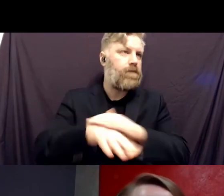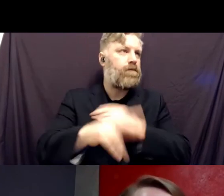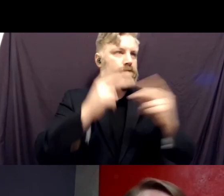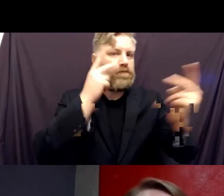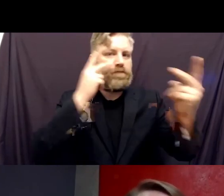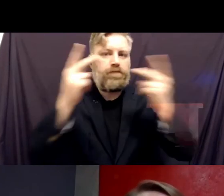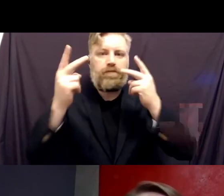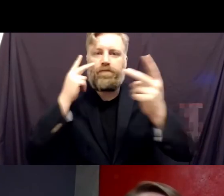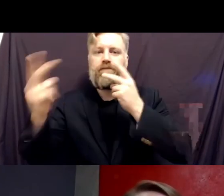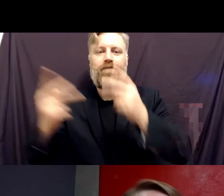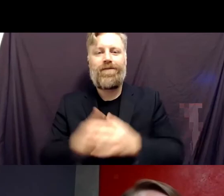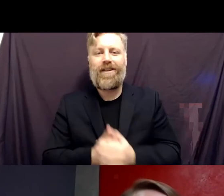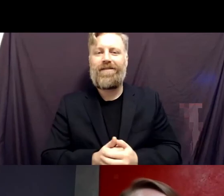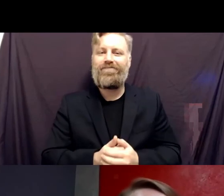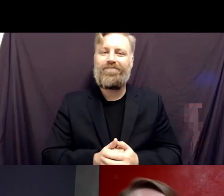landmark